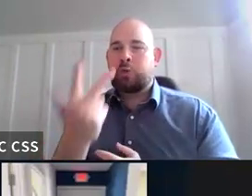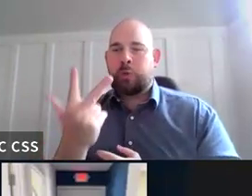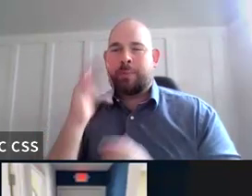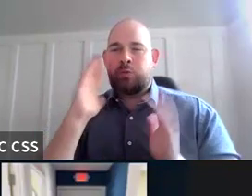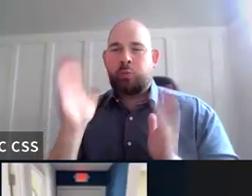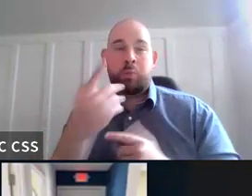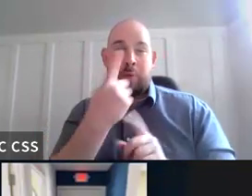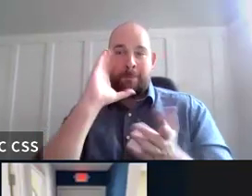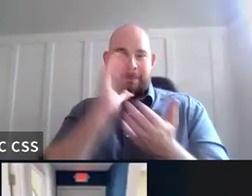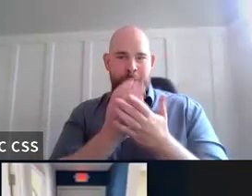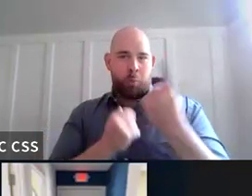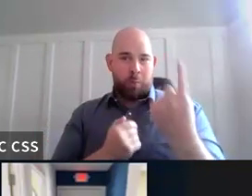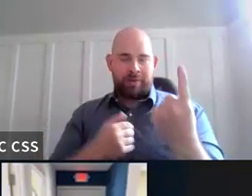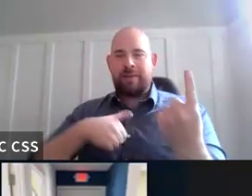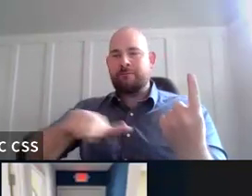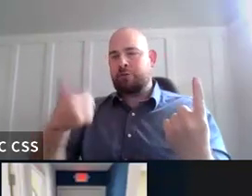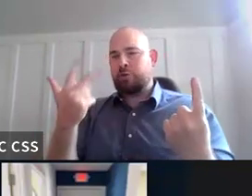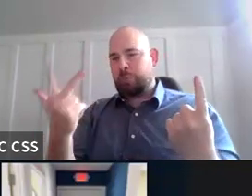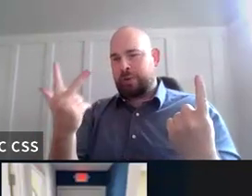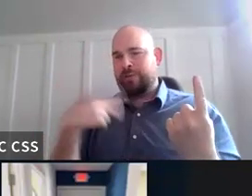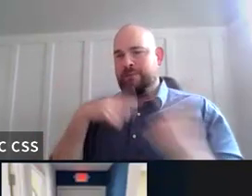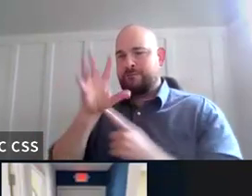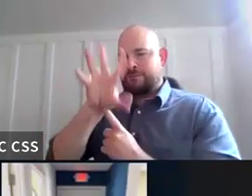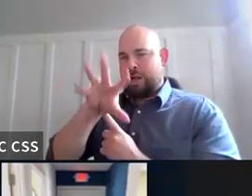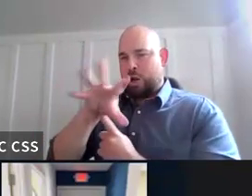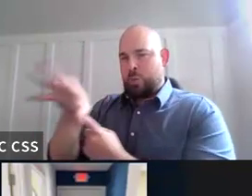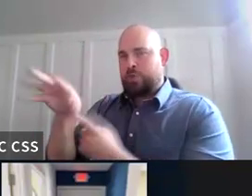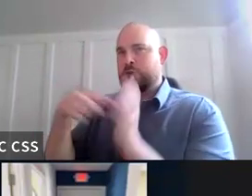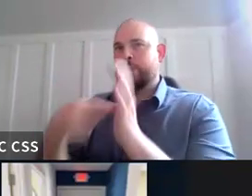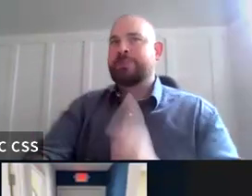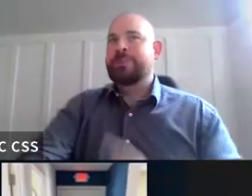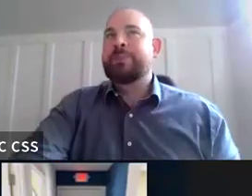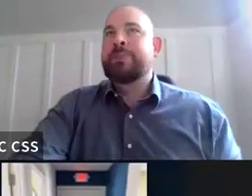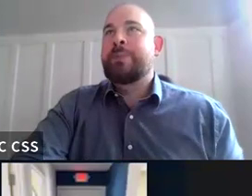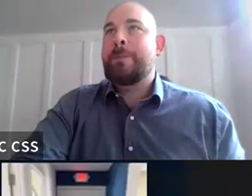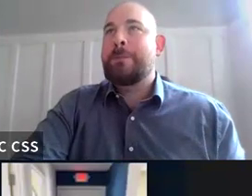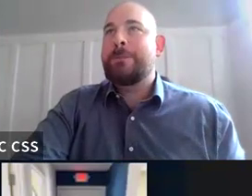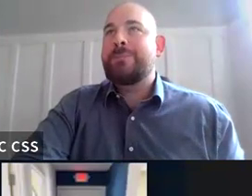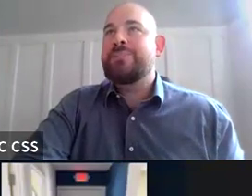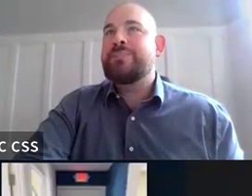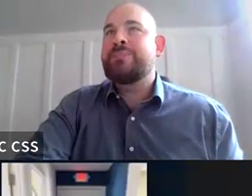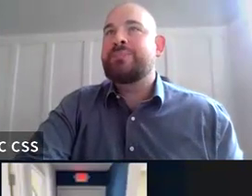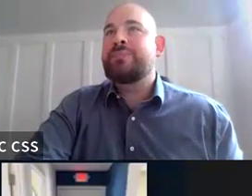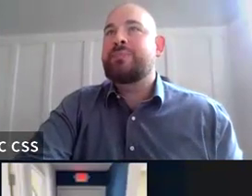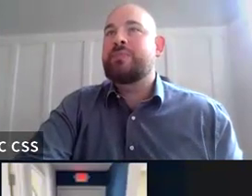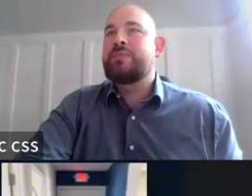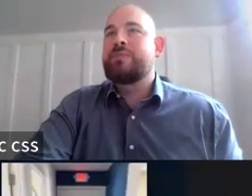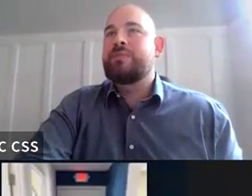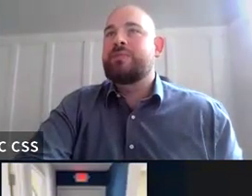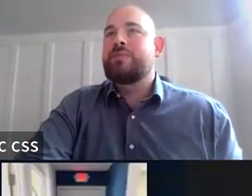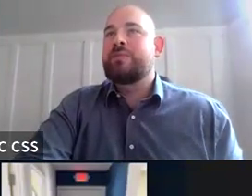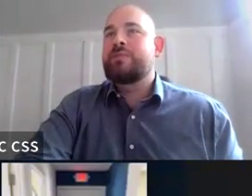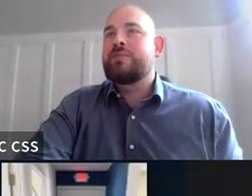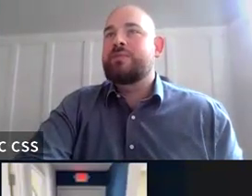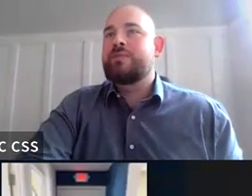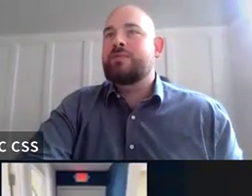Um, I'll show you a video of 3 of the bedrooms. This is a picture of one of them, and then I have 3 others that were video, 3 others that I got video